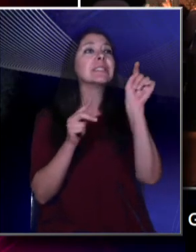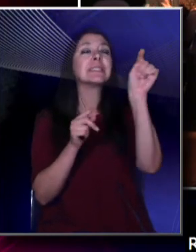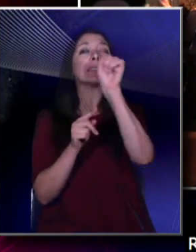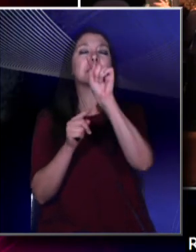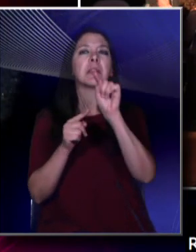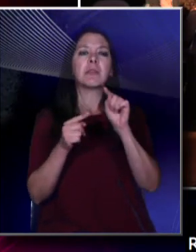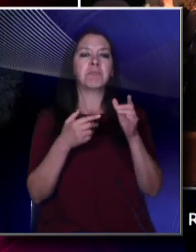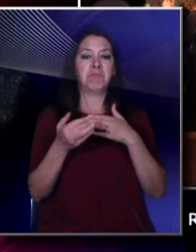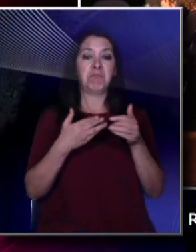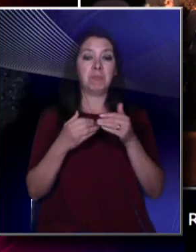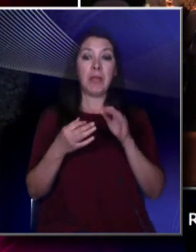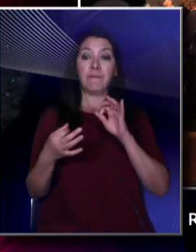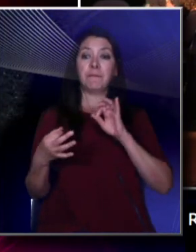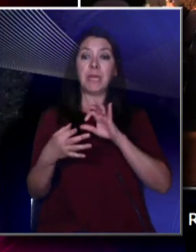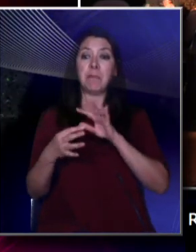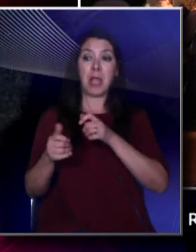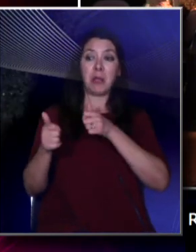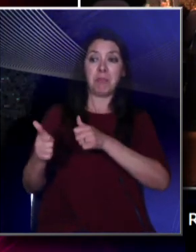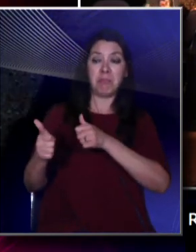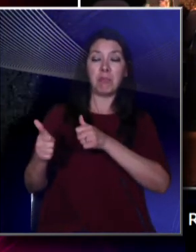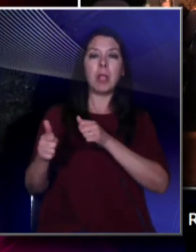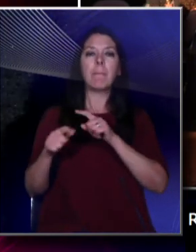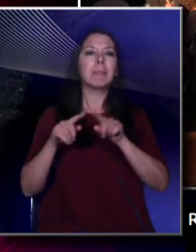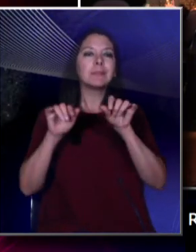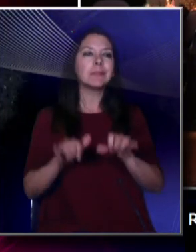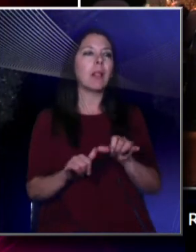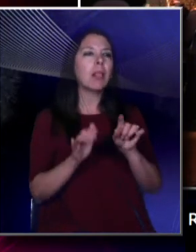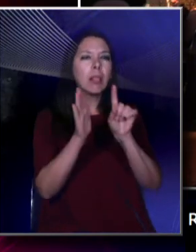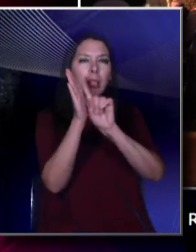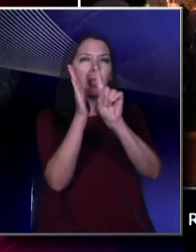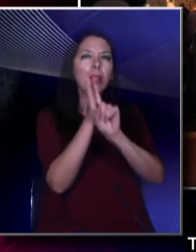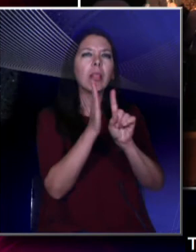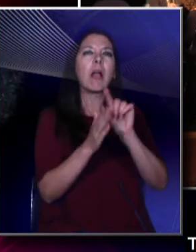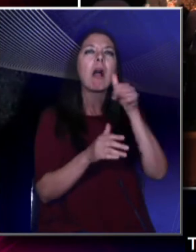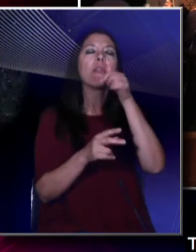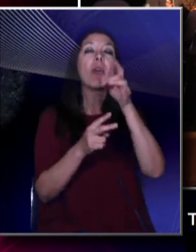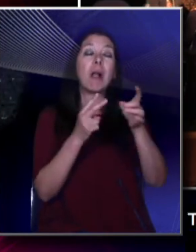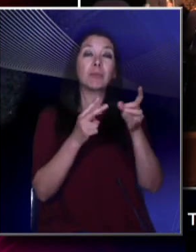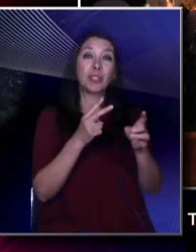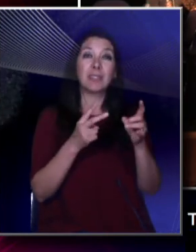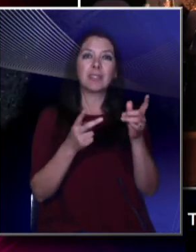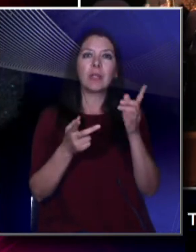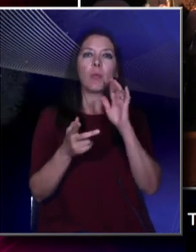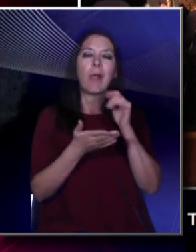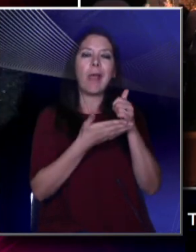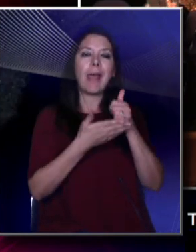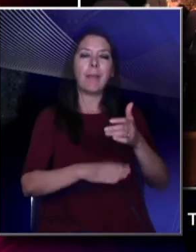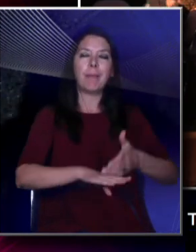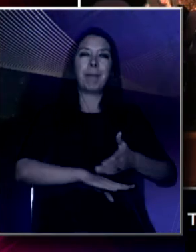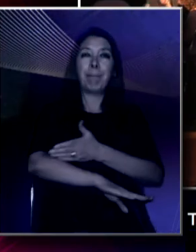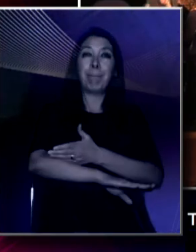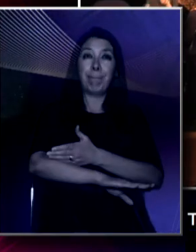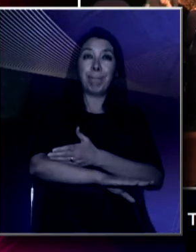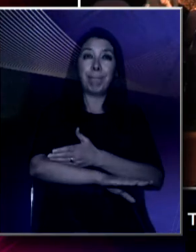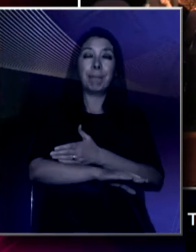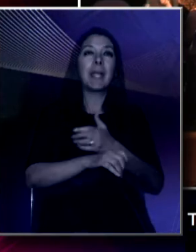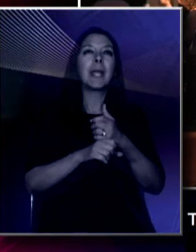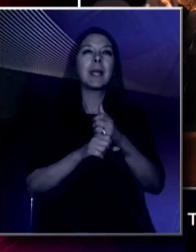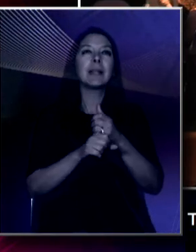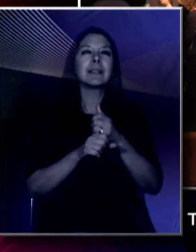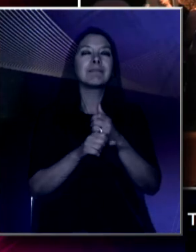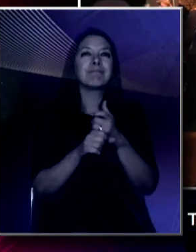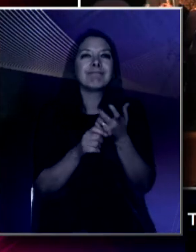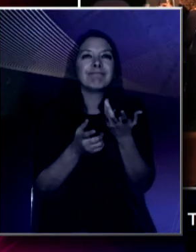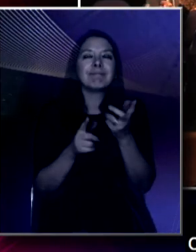the feedback that we get, I'm assuming we're going to want to make things better one way or the